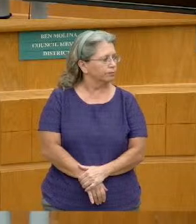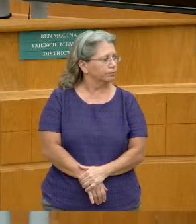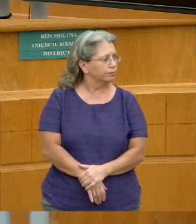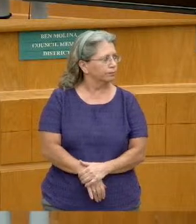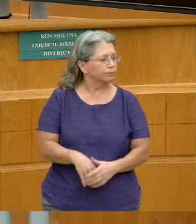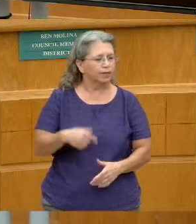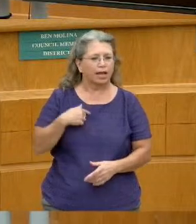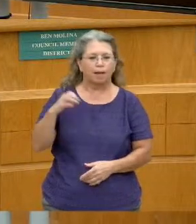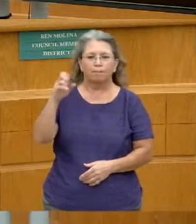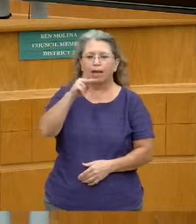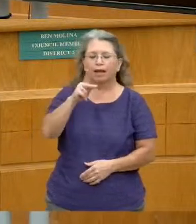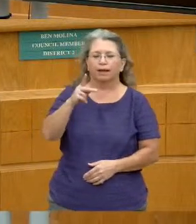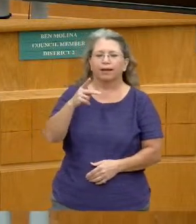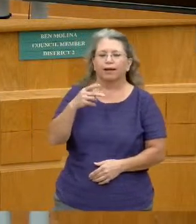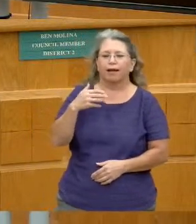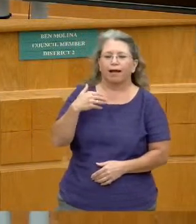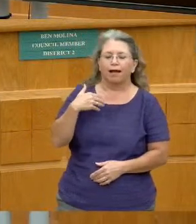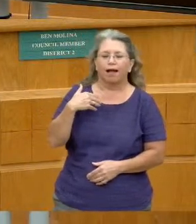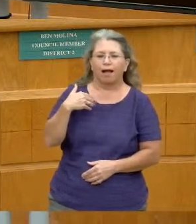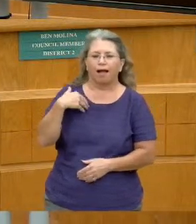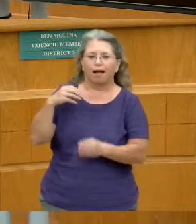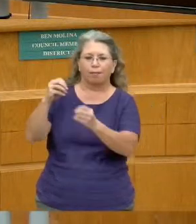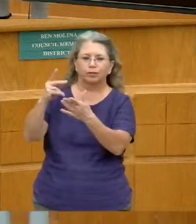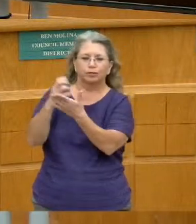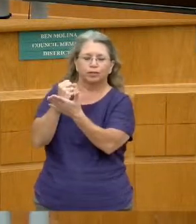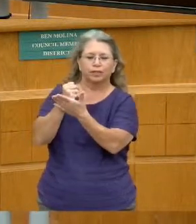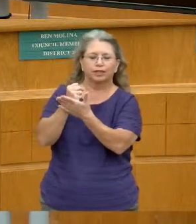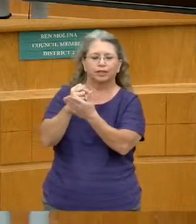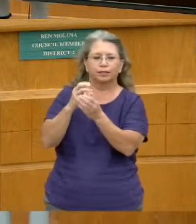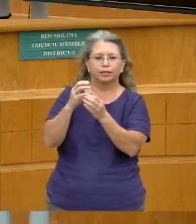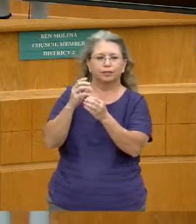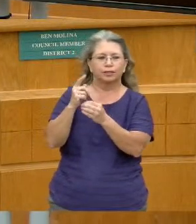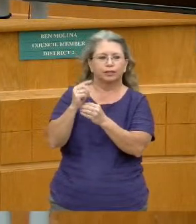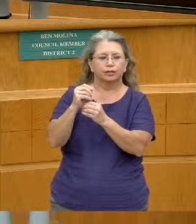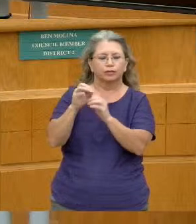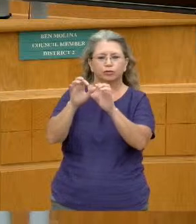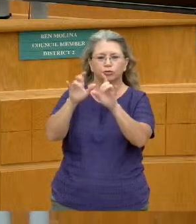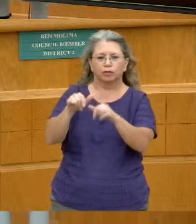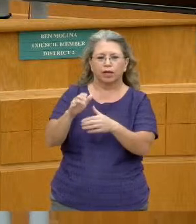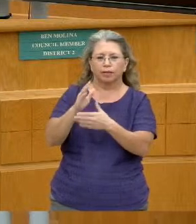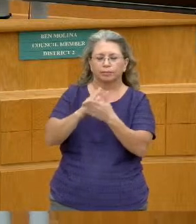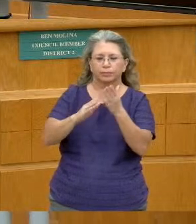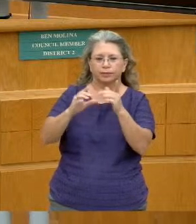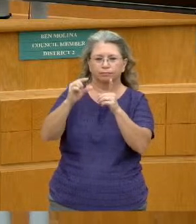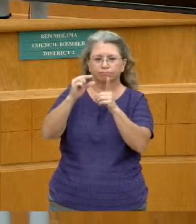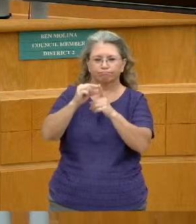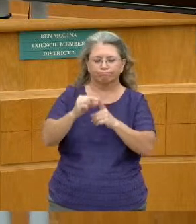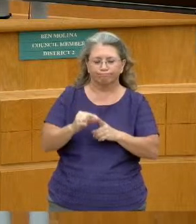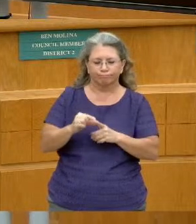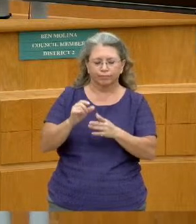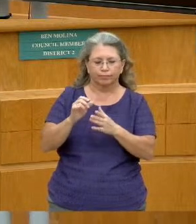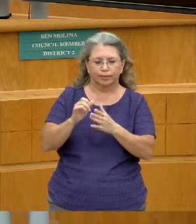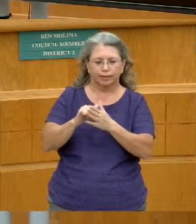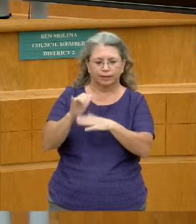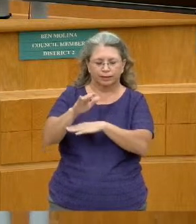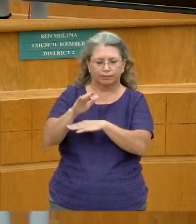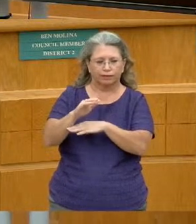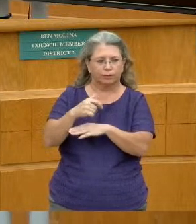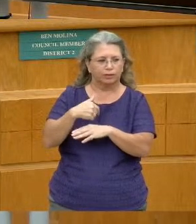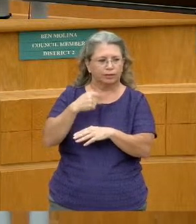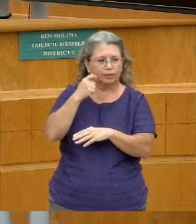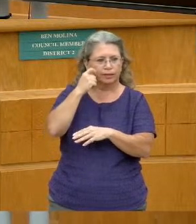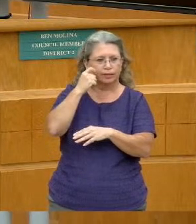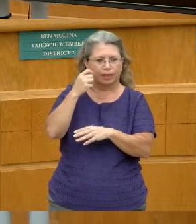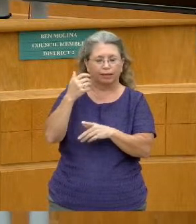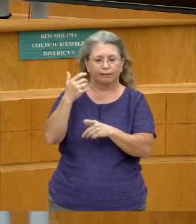I'm back. I had the opportunity to draft some language earlier this afternoon, and I've just gotten,